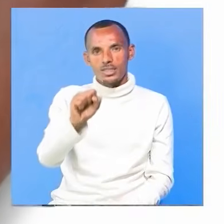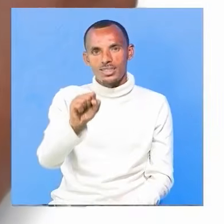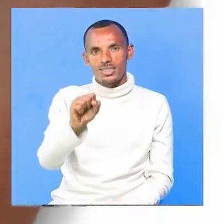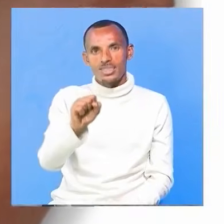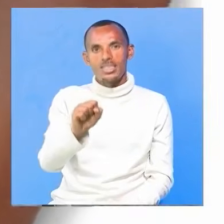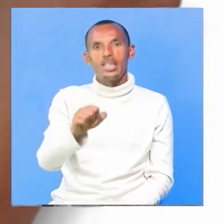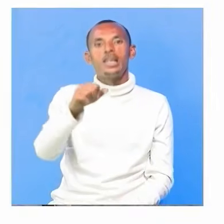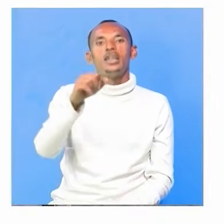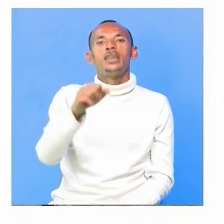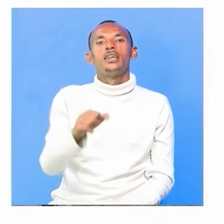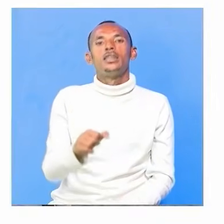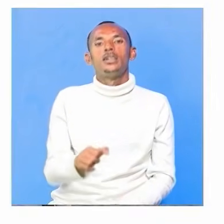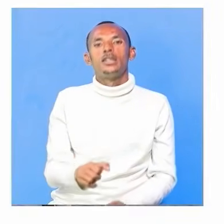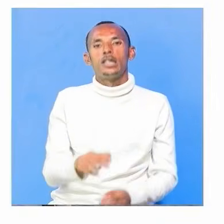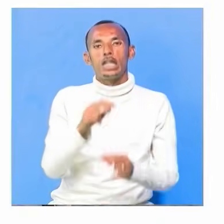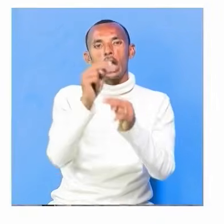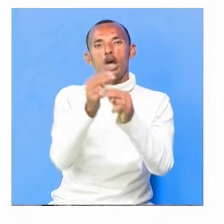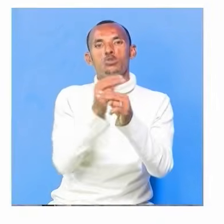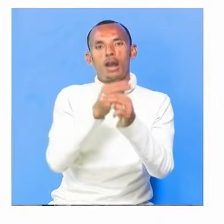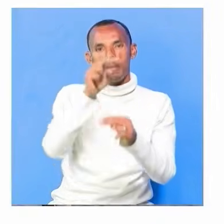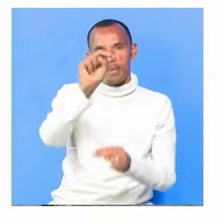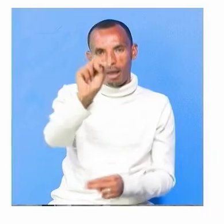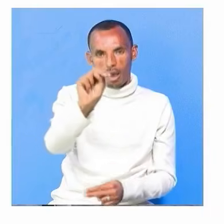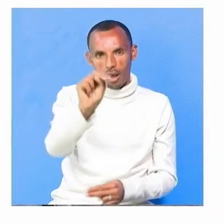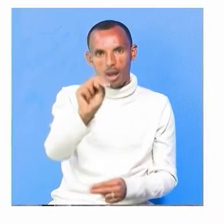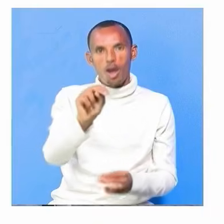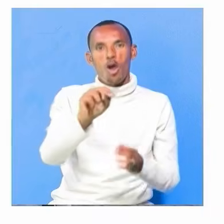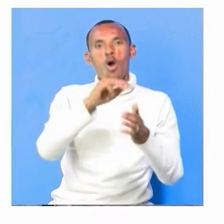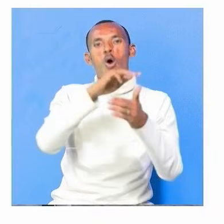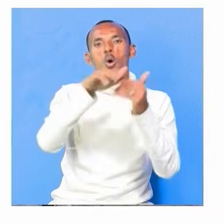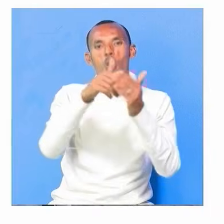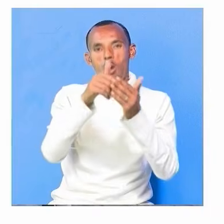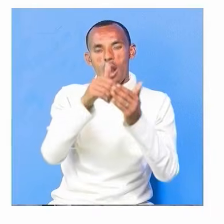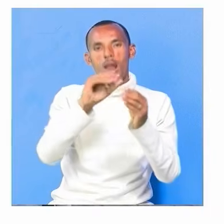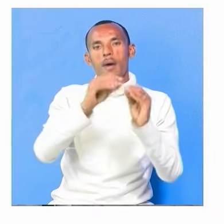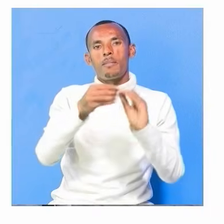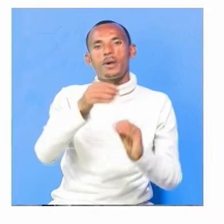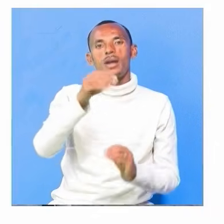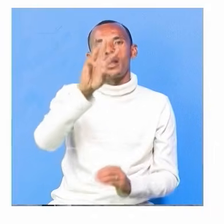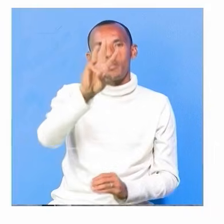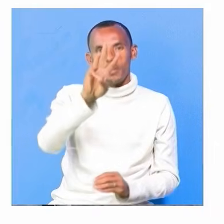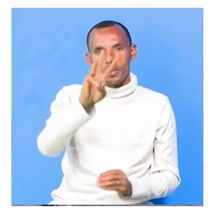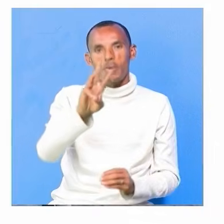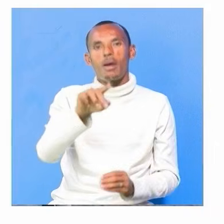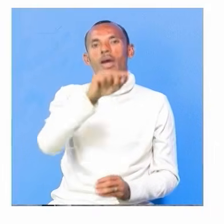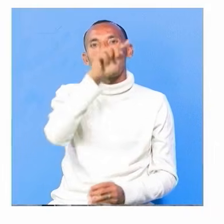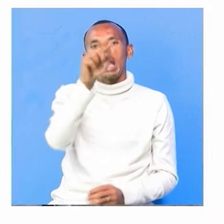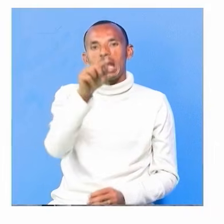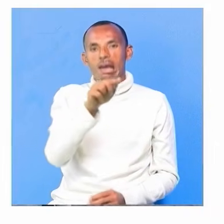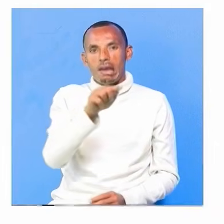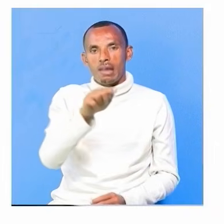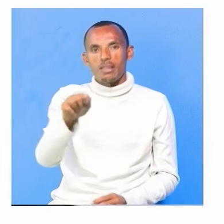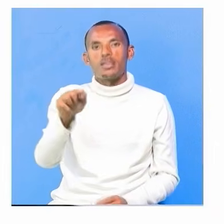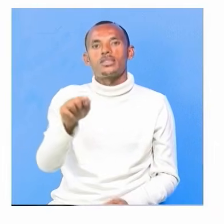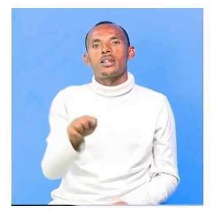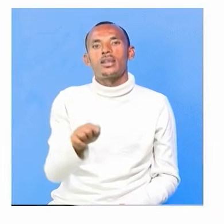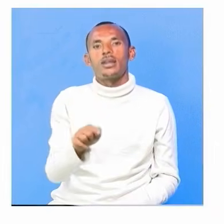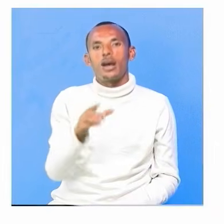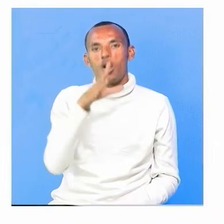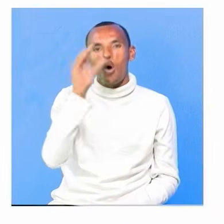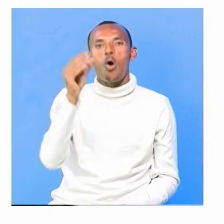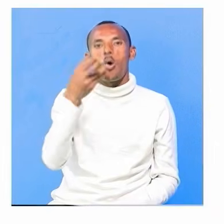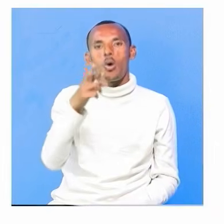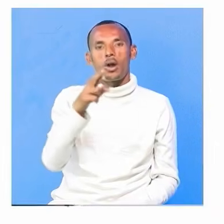as natural number, whole number, integer, and rational